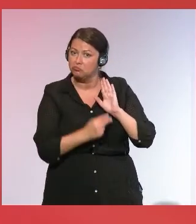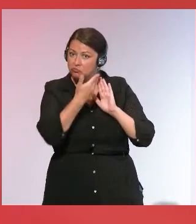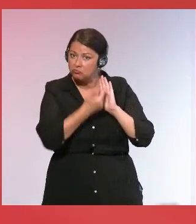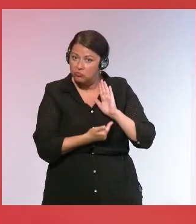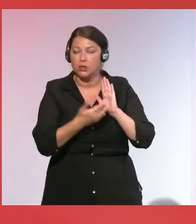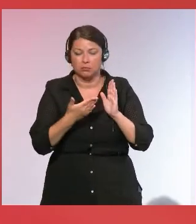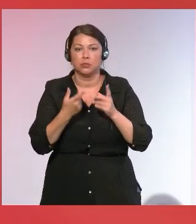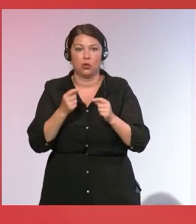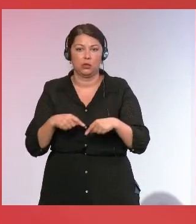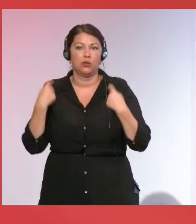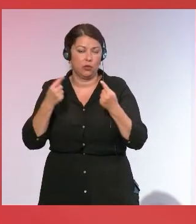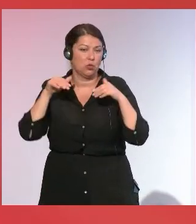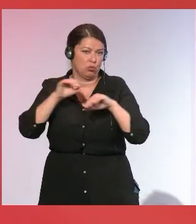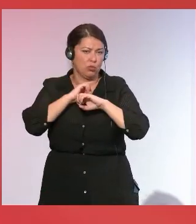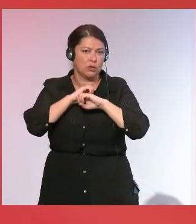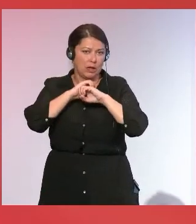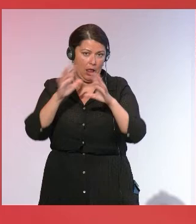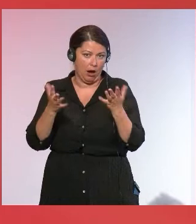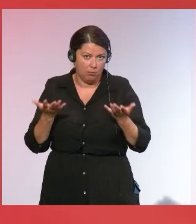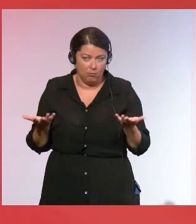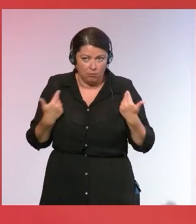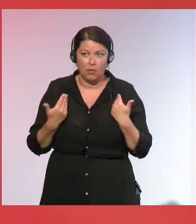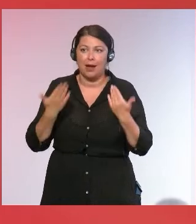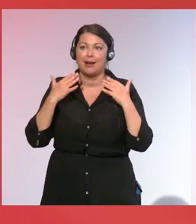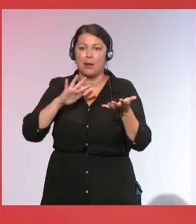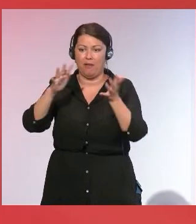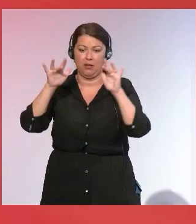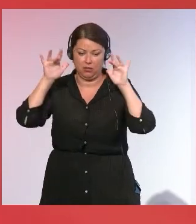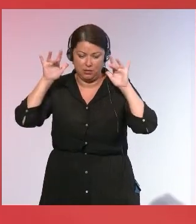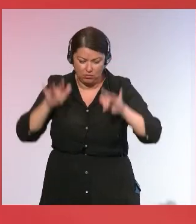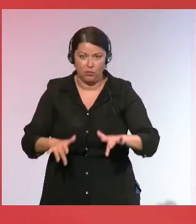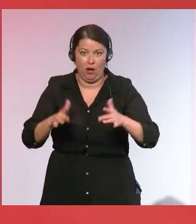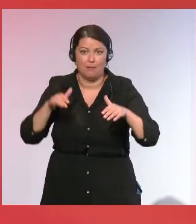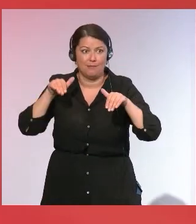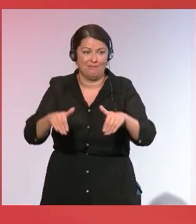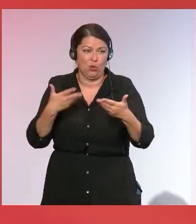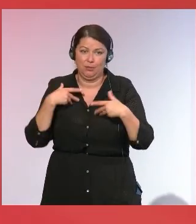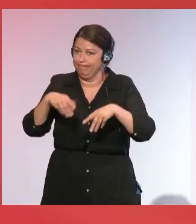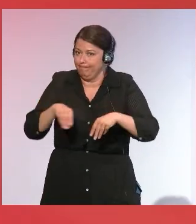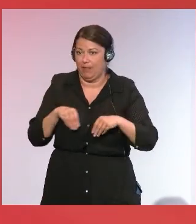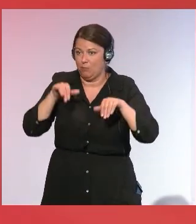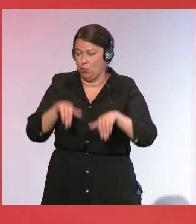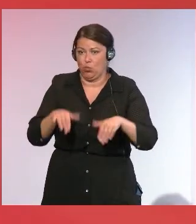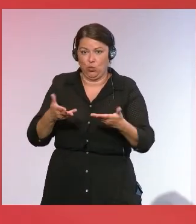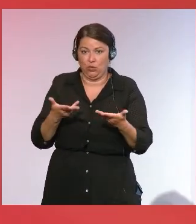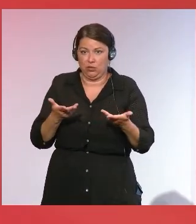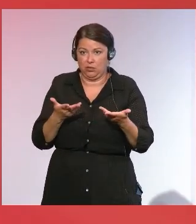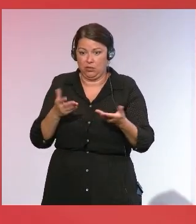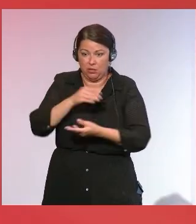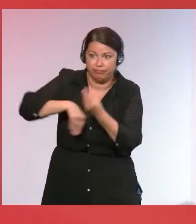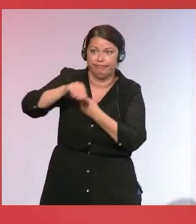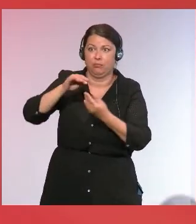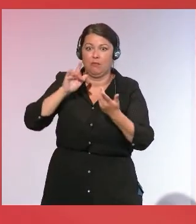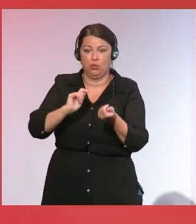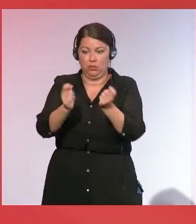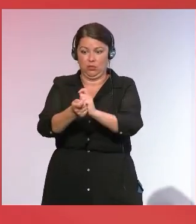And what you're seeing is a lot of great initiatives, and I was so pleased to see when I came into Linz by train and I walked through the